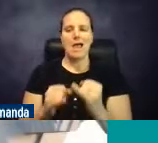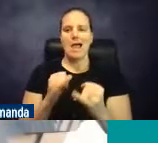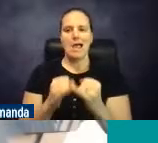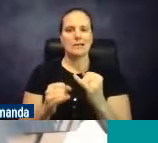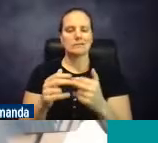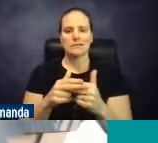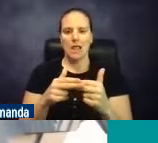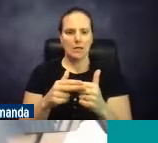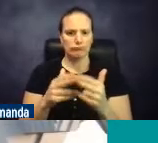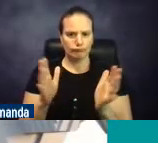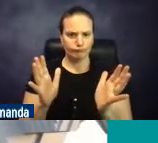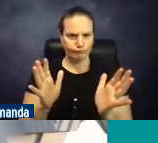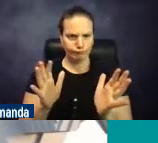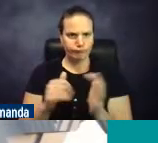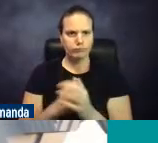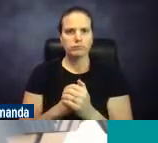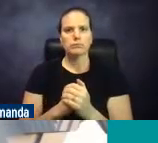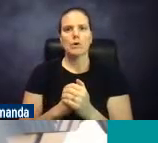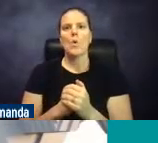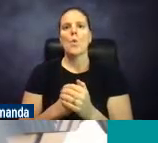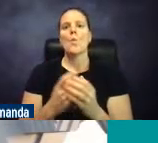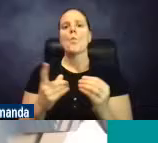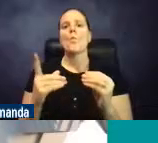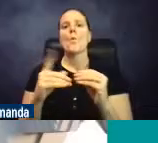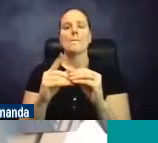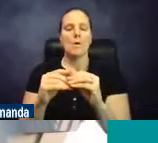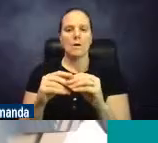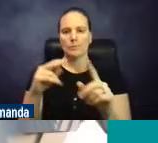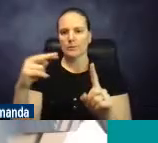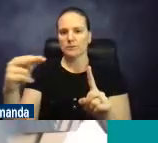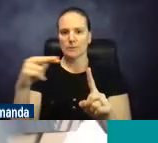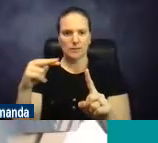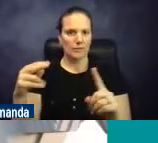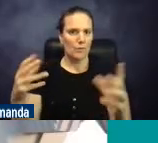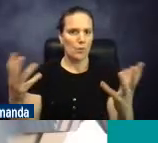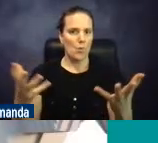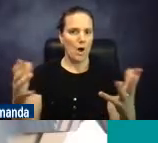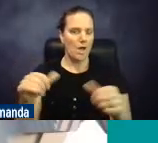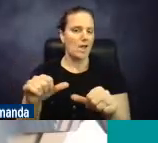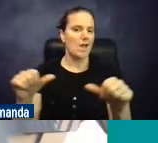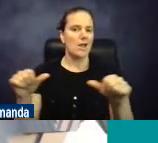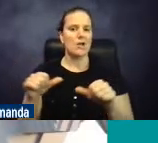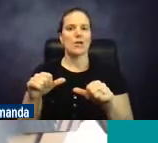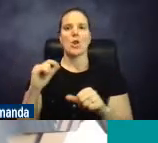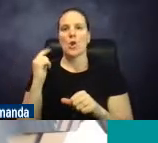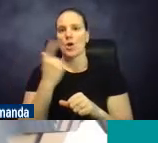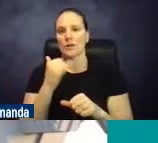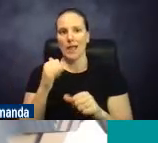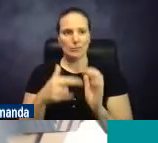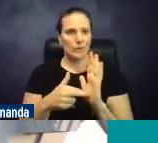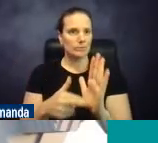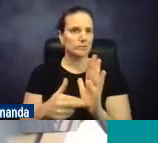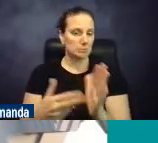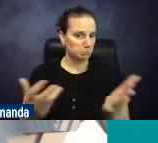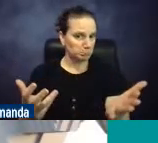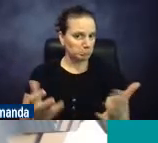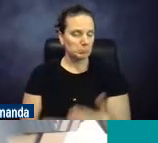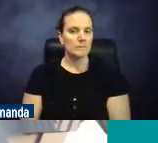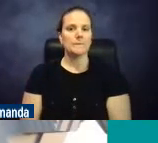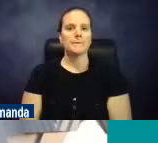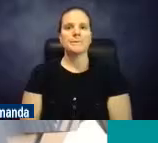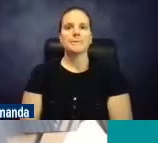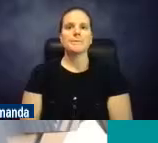series. But again, just one more perspective of what that area might be representative